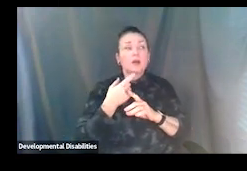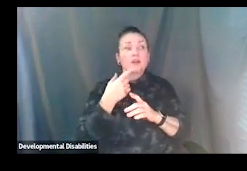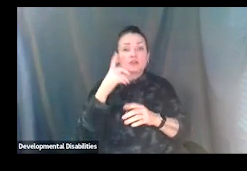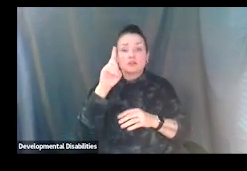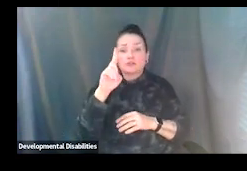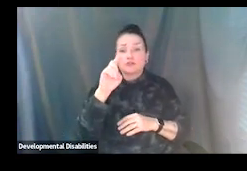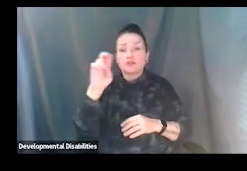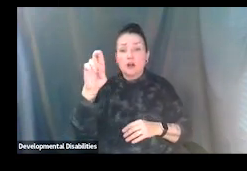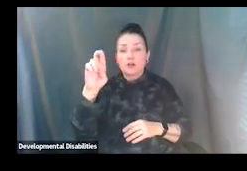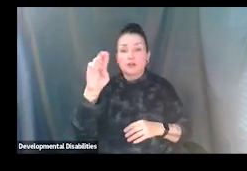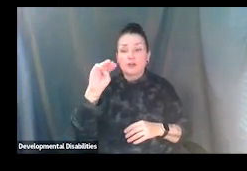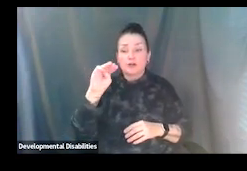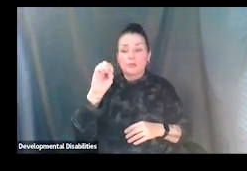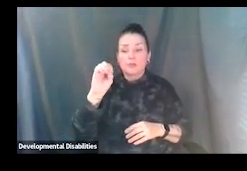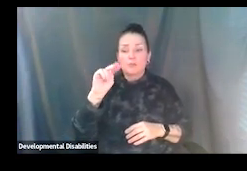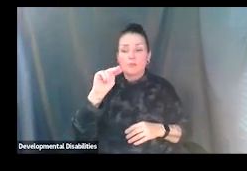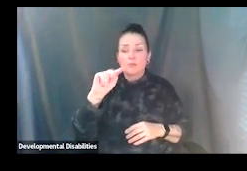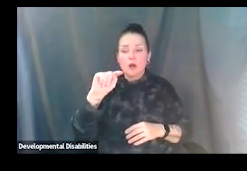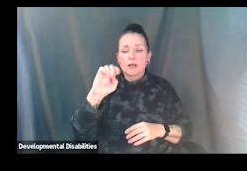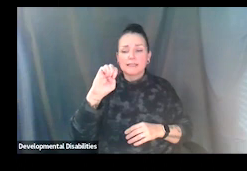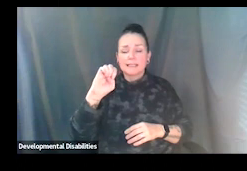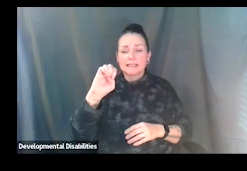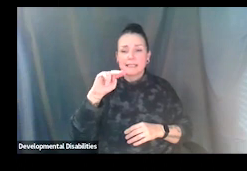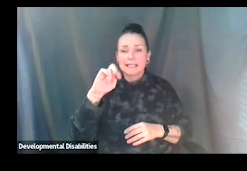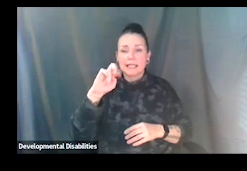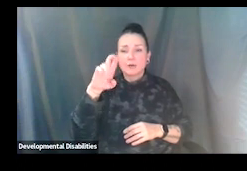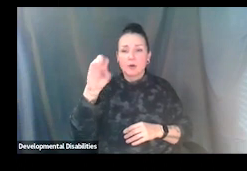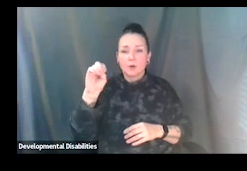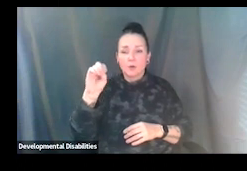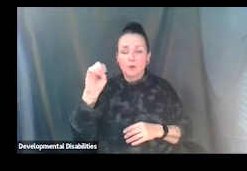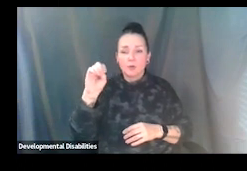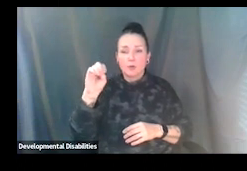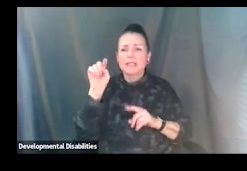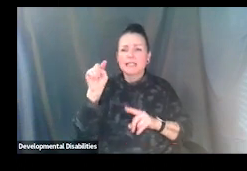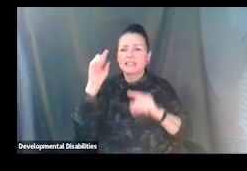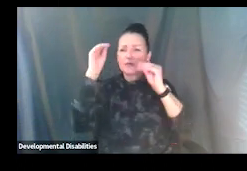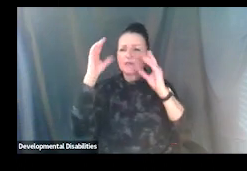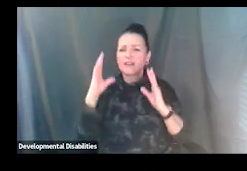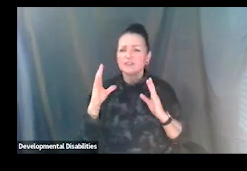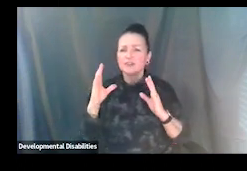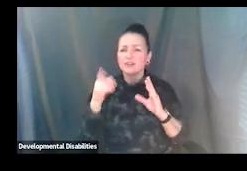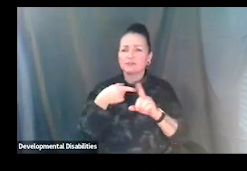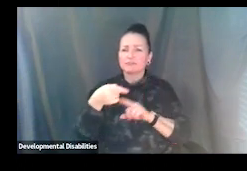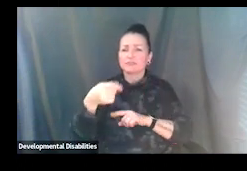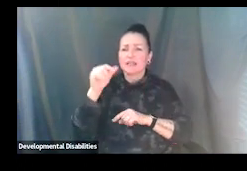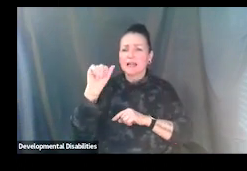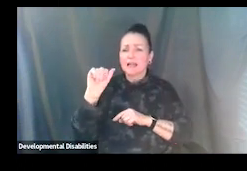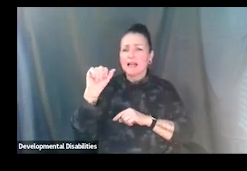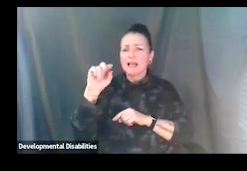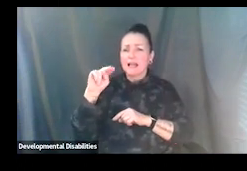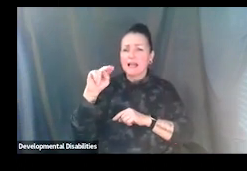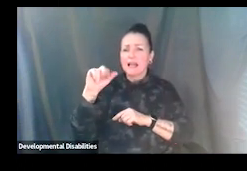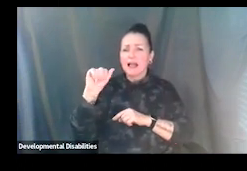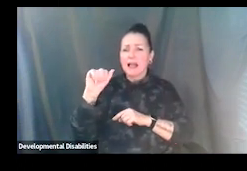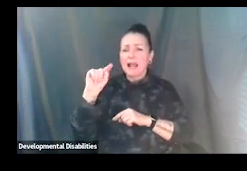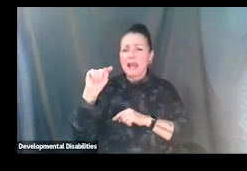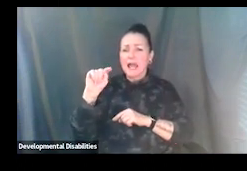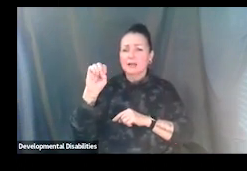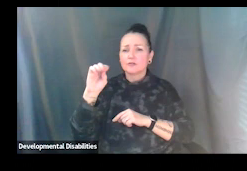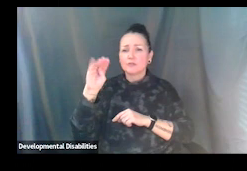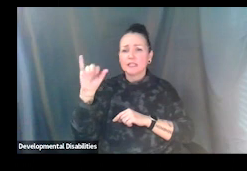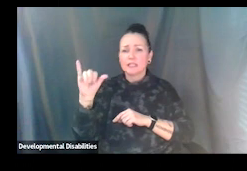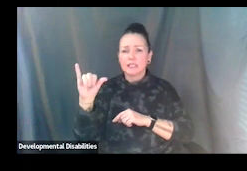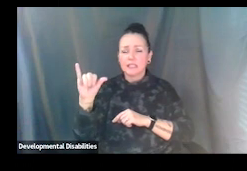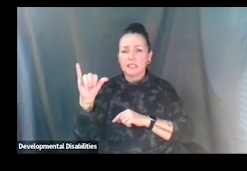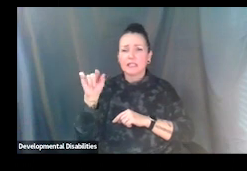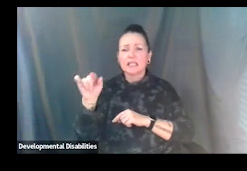Montemuro, the professor of anatomy. And he was saying, if one considers the